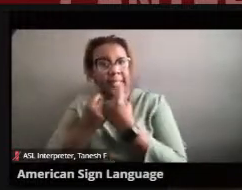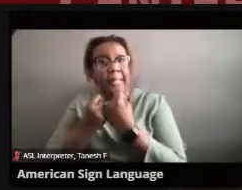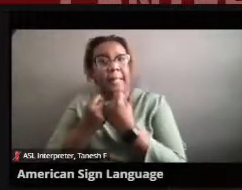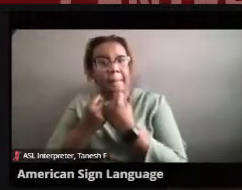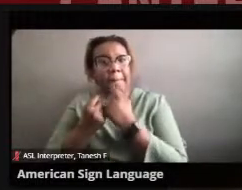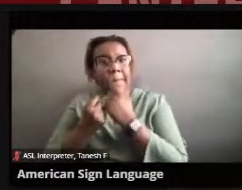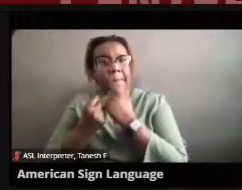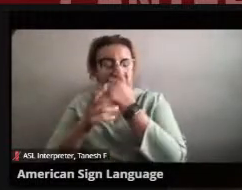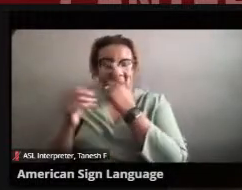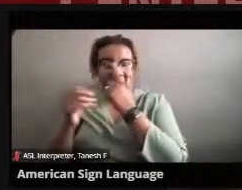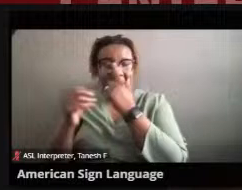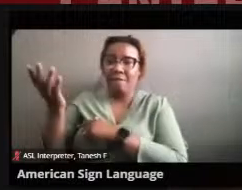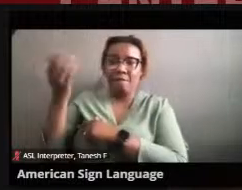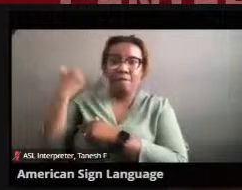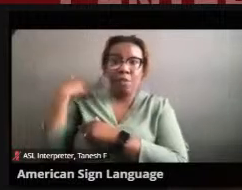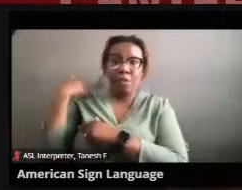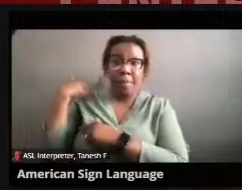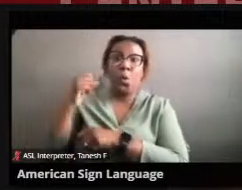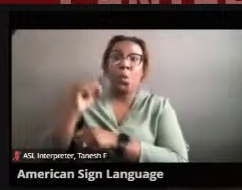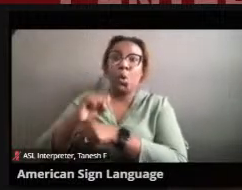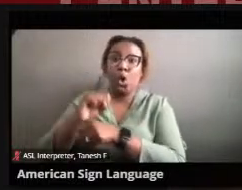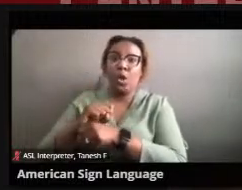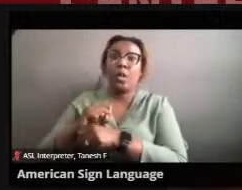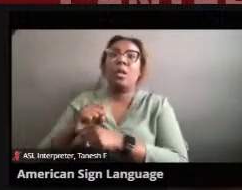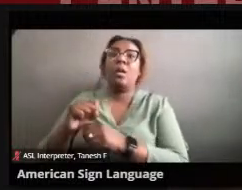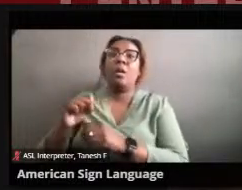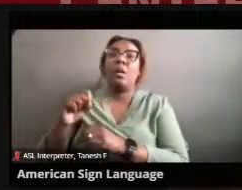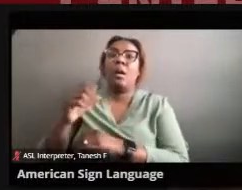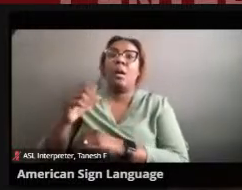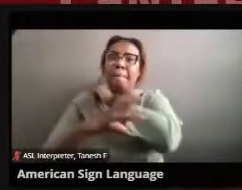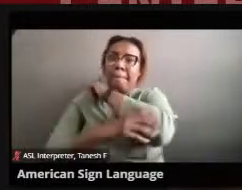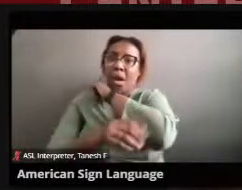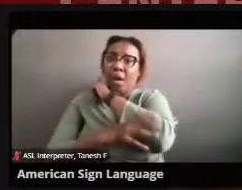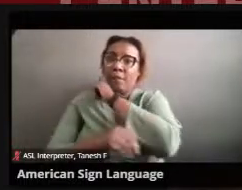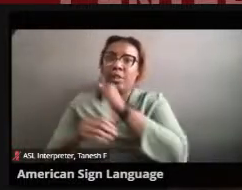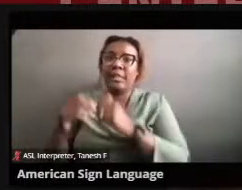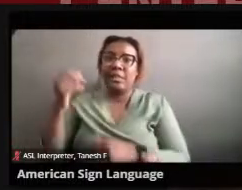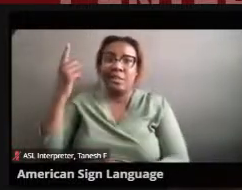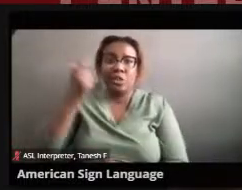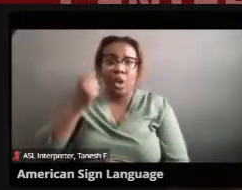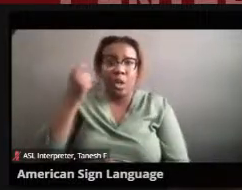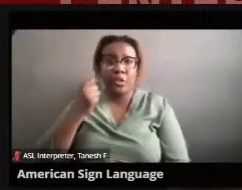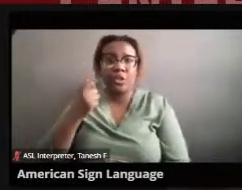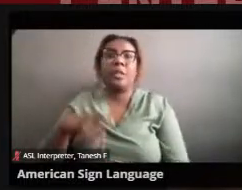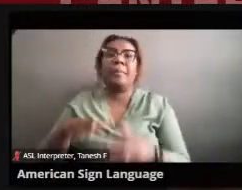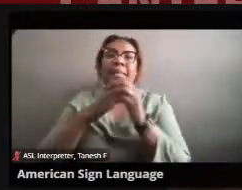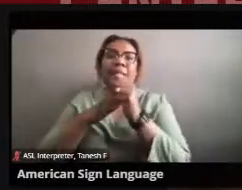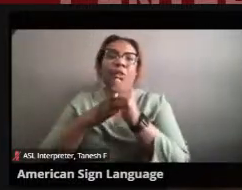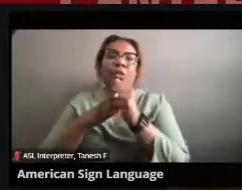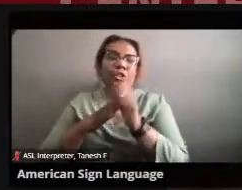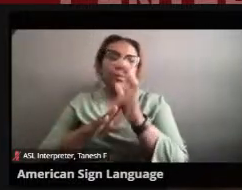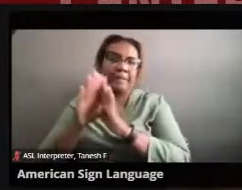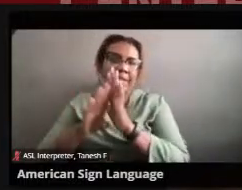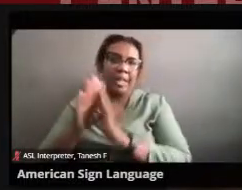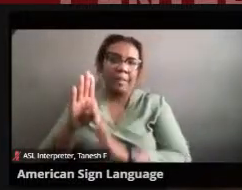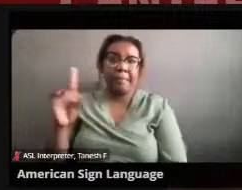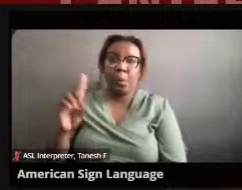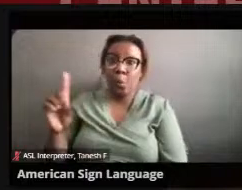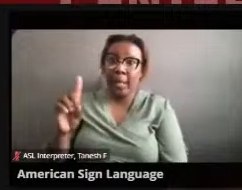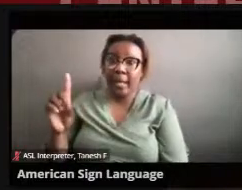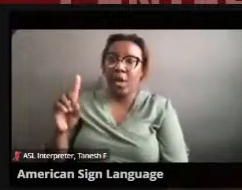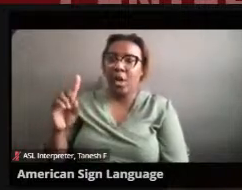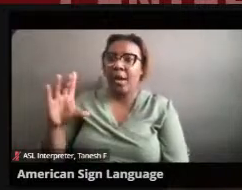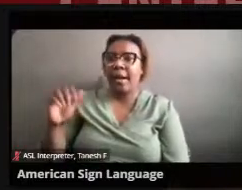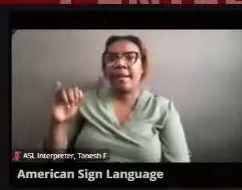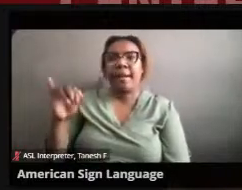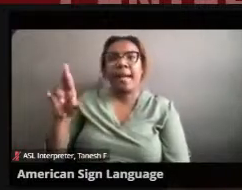former co-coordinator of Poverty Scholarship and Leadership Development at the Cairo Center. He develops relationships